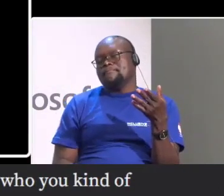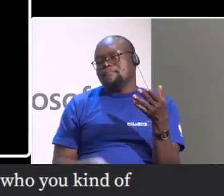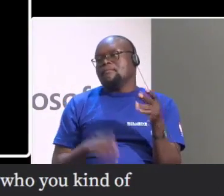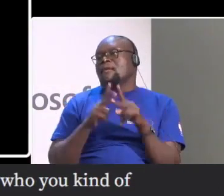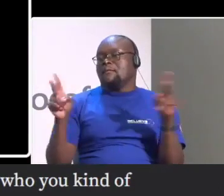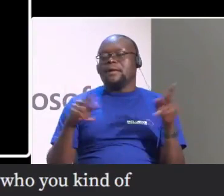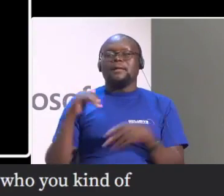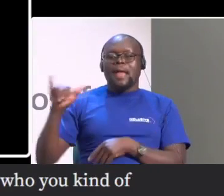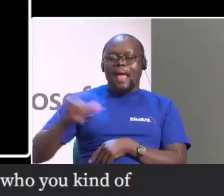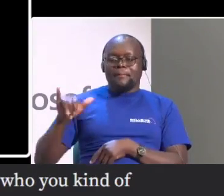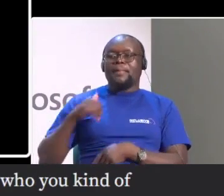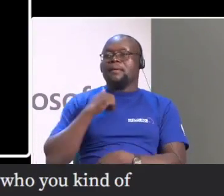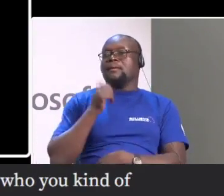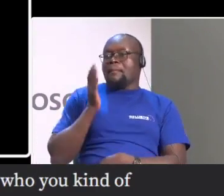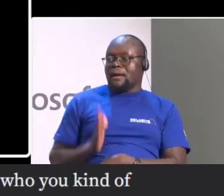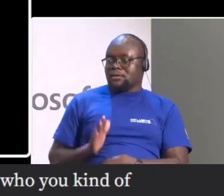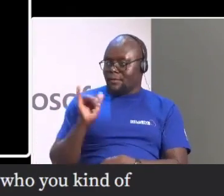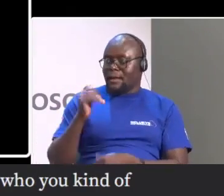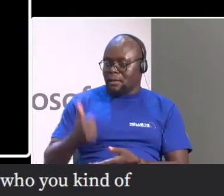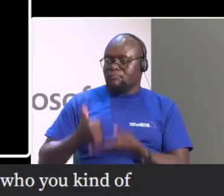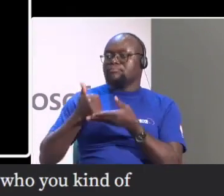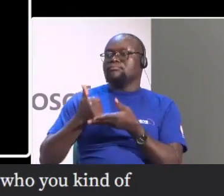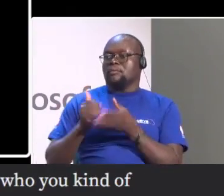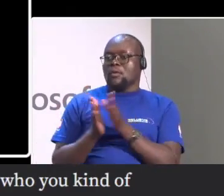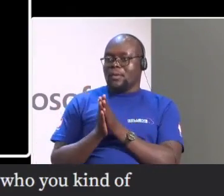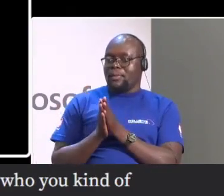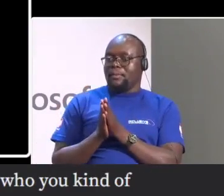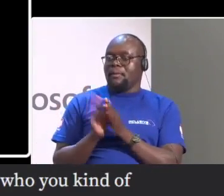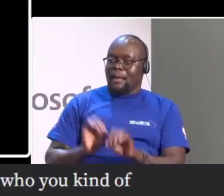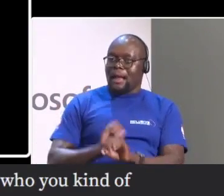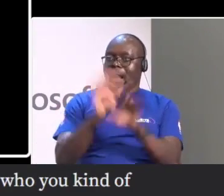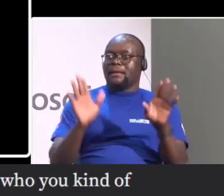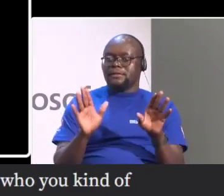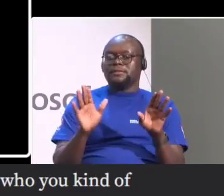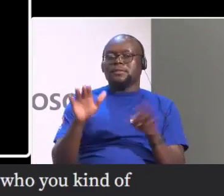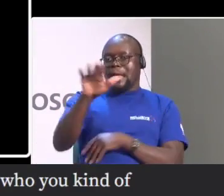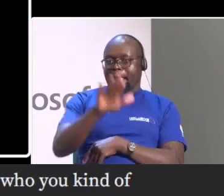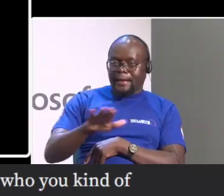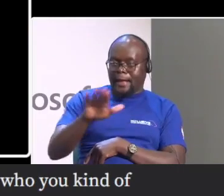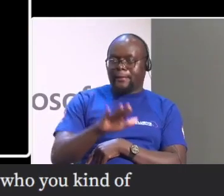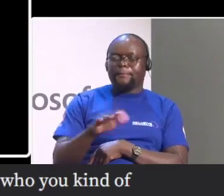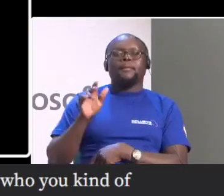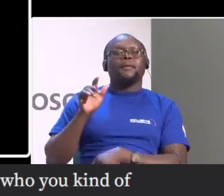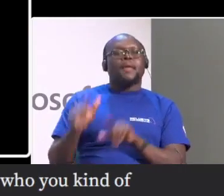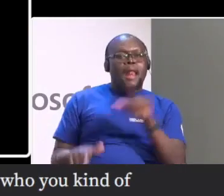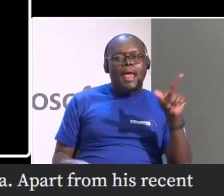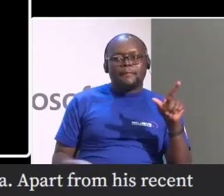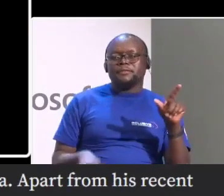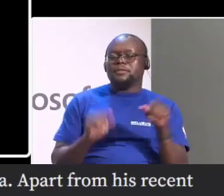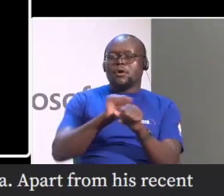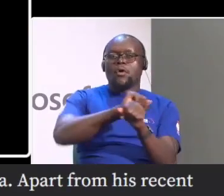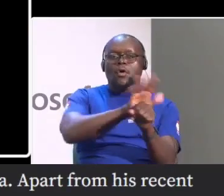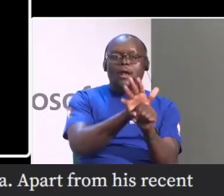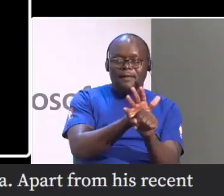a very empathic person. So that now comes with a health warning. Clarity is a spectrum. On the left is